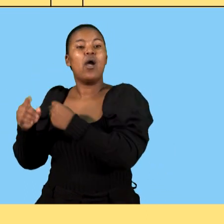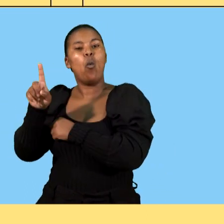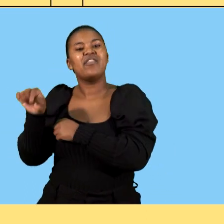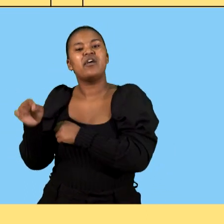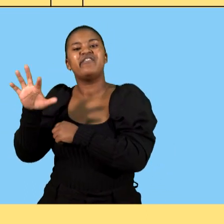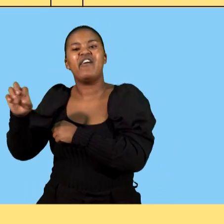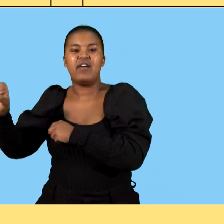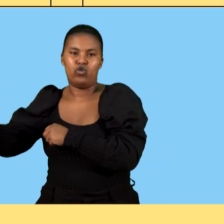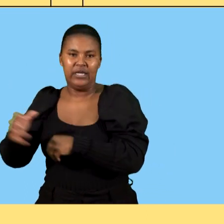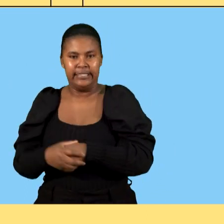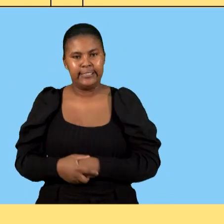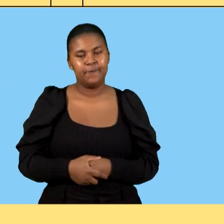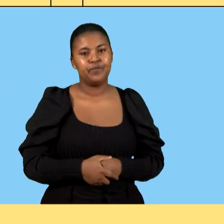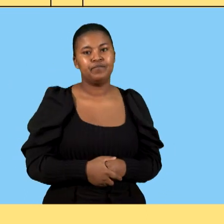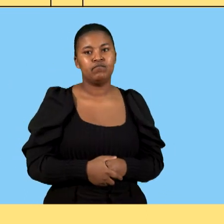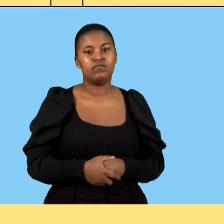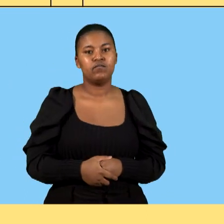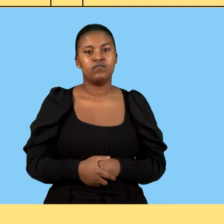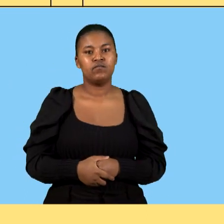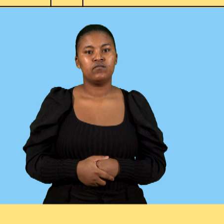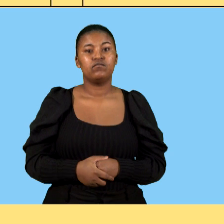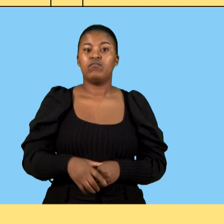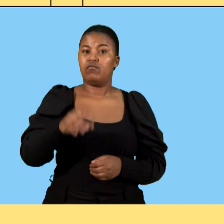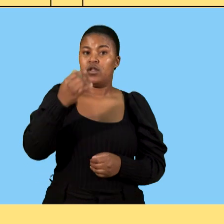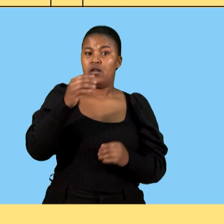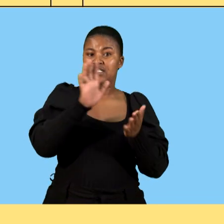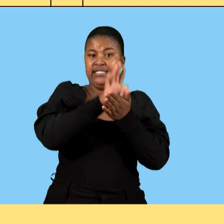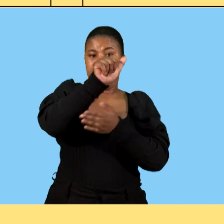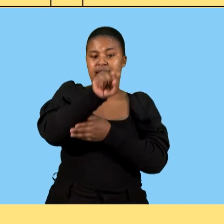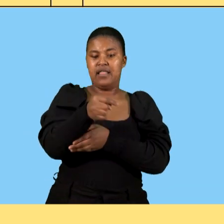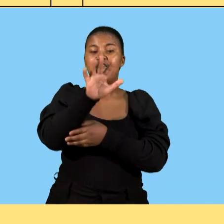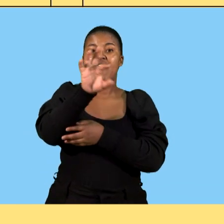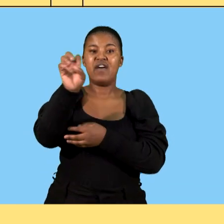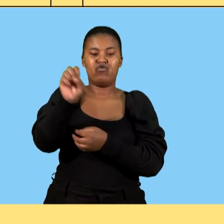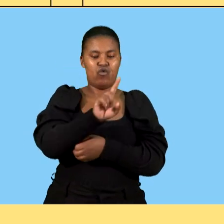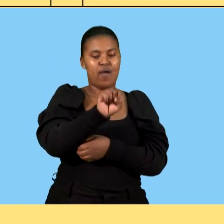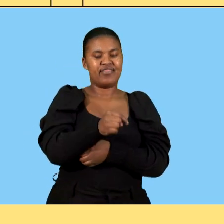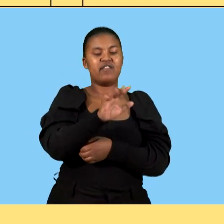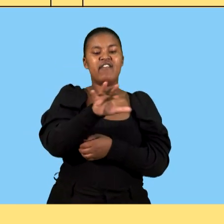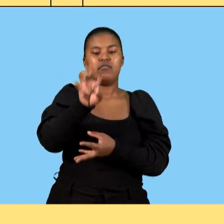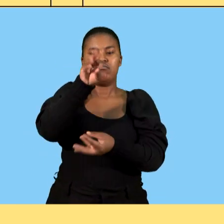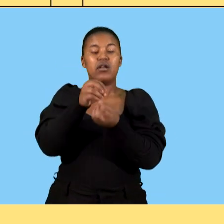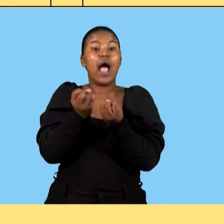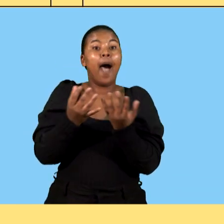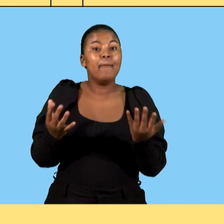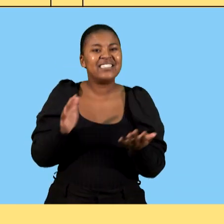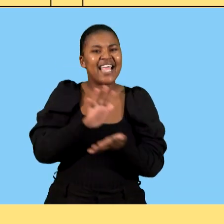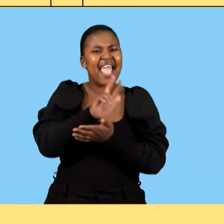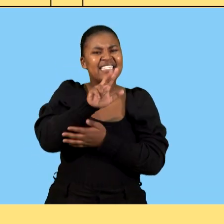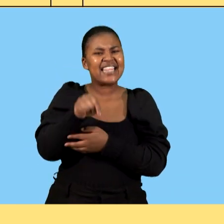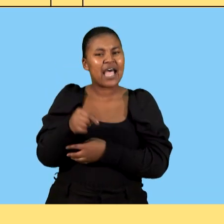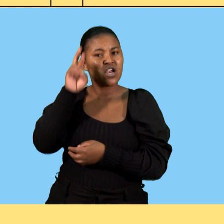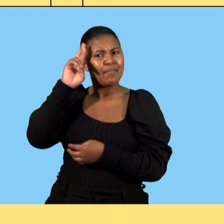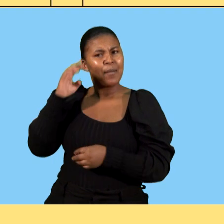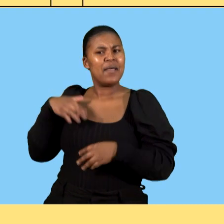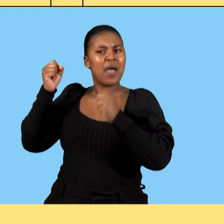1.5. I will, however, then close this account. If I add this, it will give me that 18,000. Remember the one that I was talking